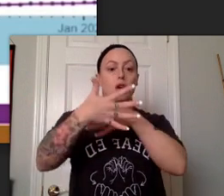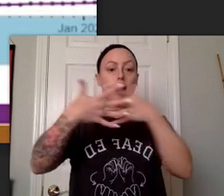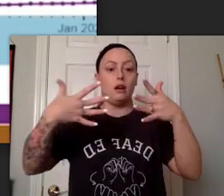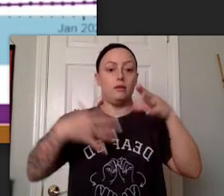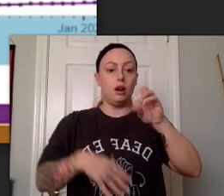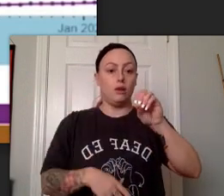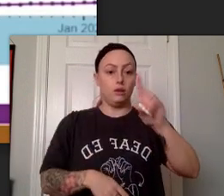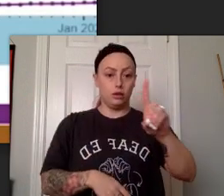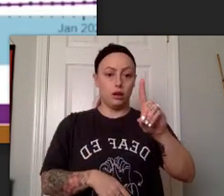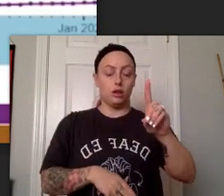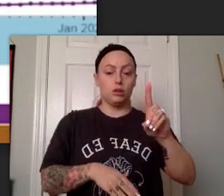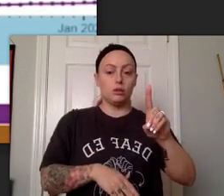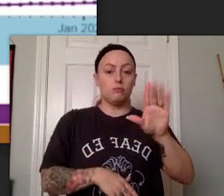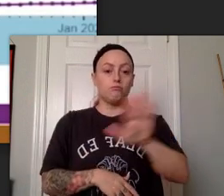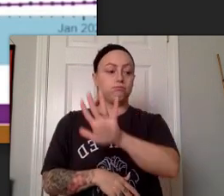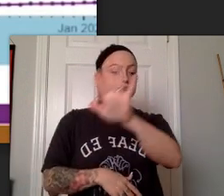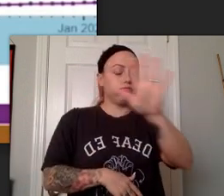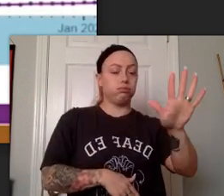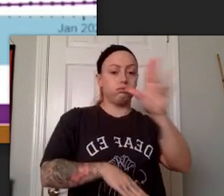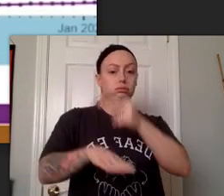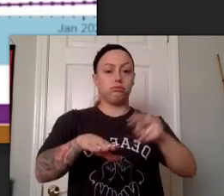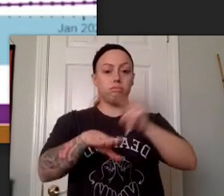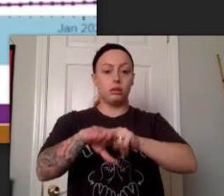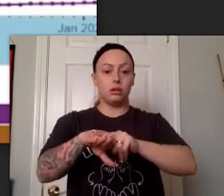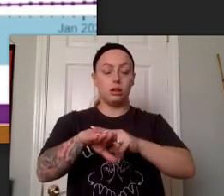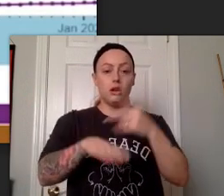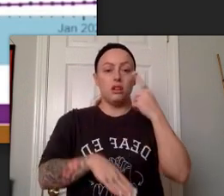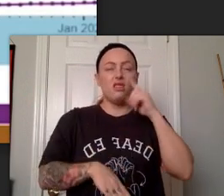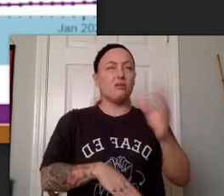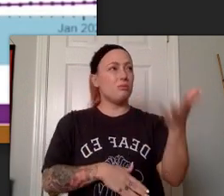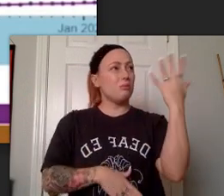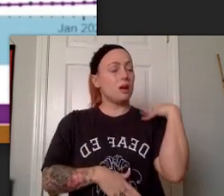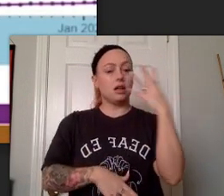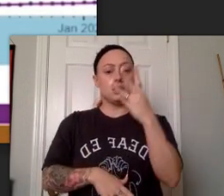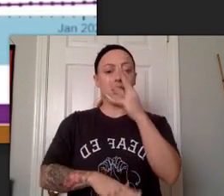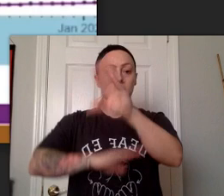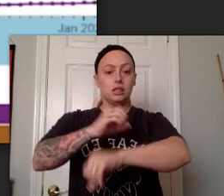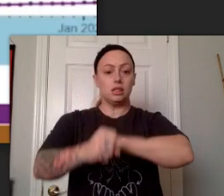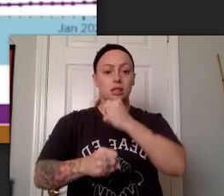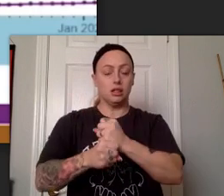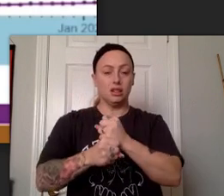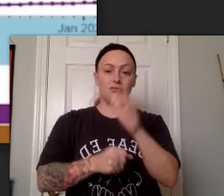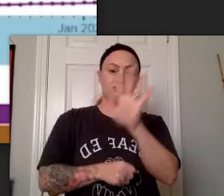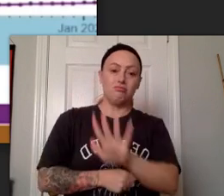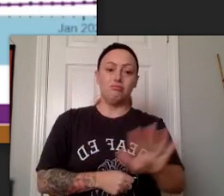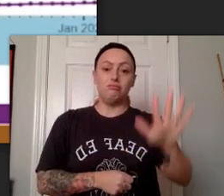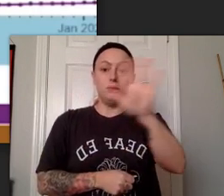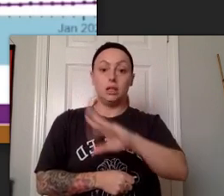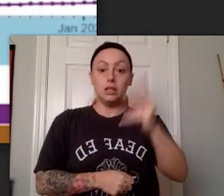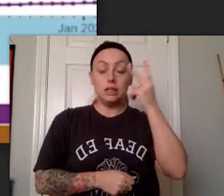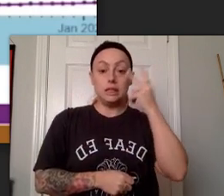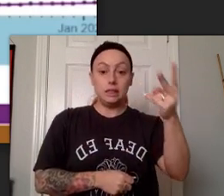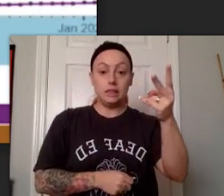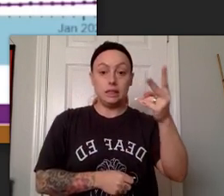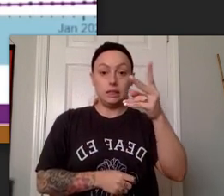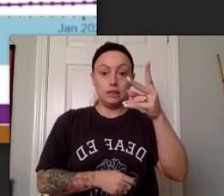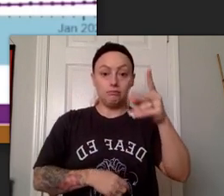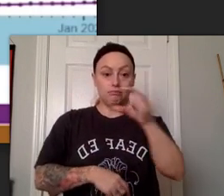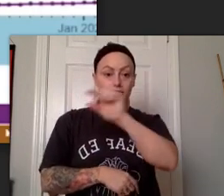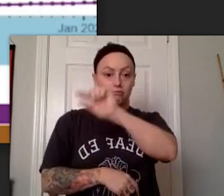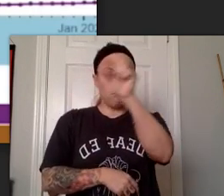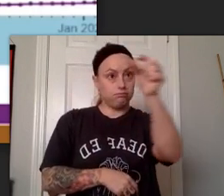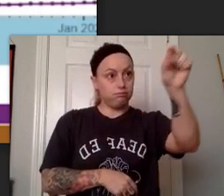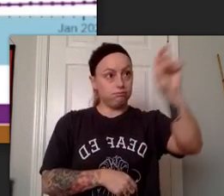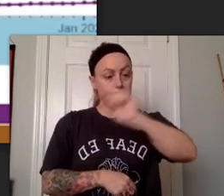overdoses across the nation for the past 6 years or so. And you can see that these bars are color coded by